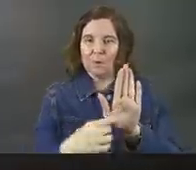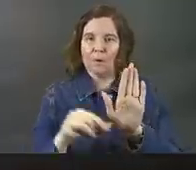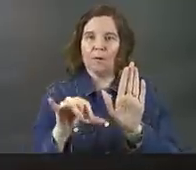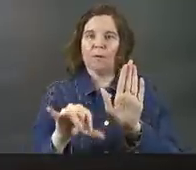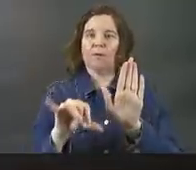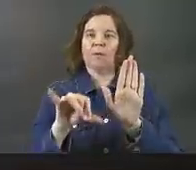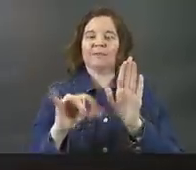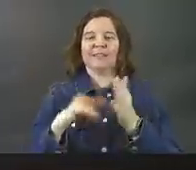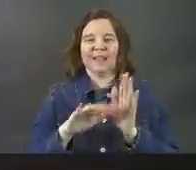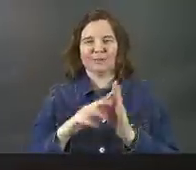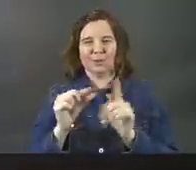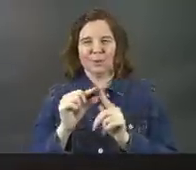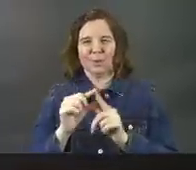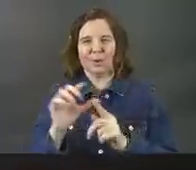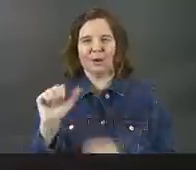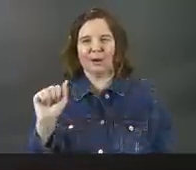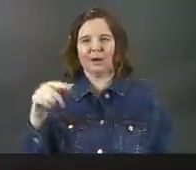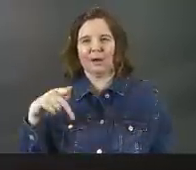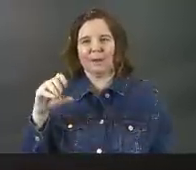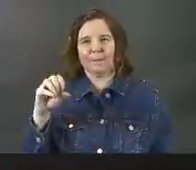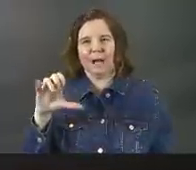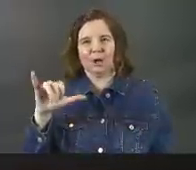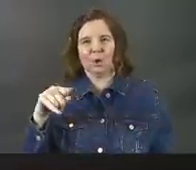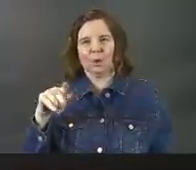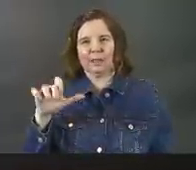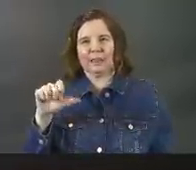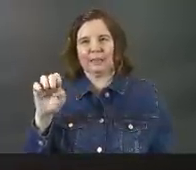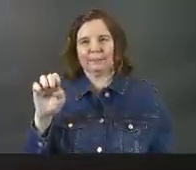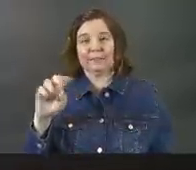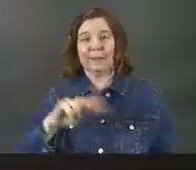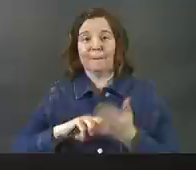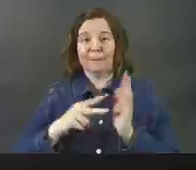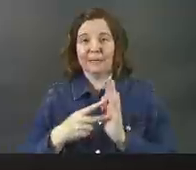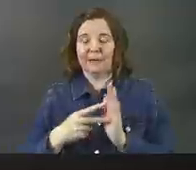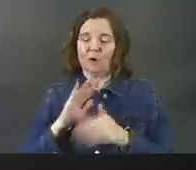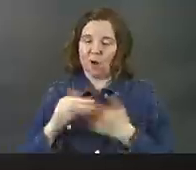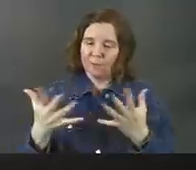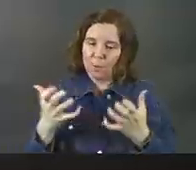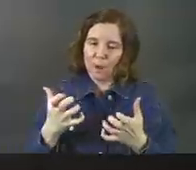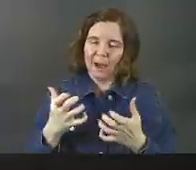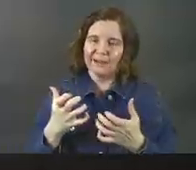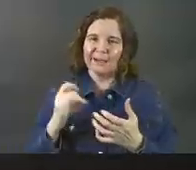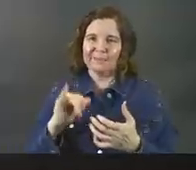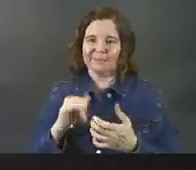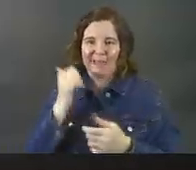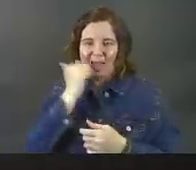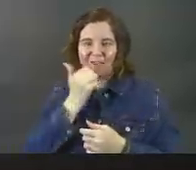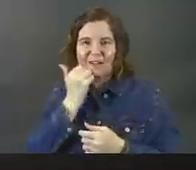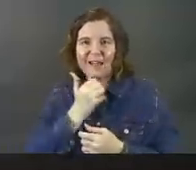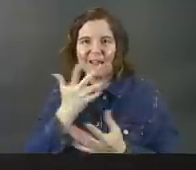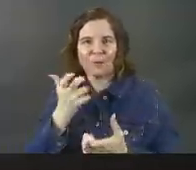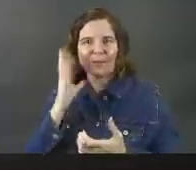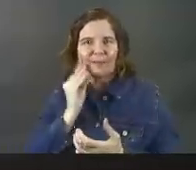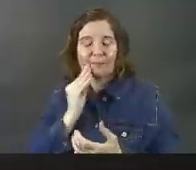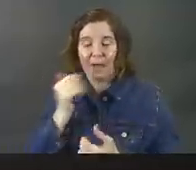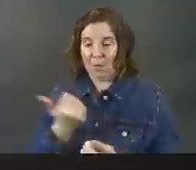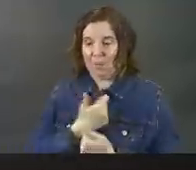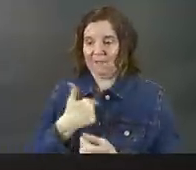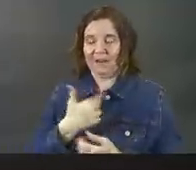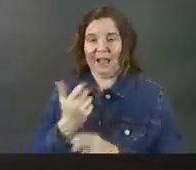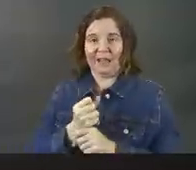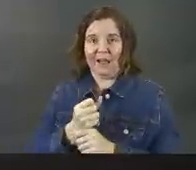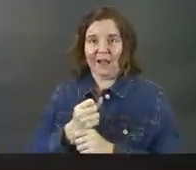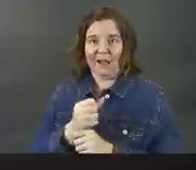means in the Bible. And so apocalypse is a really good thing. All of us should want to be apocalypsed every single day. I would love it if I